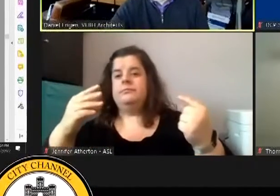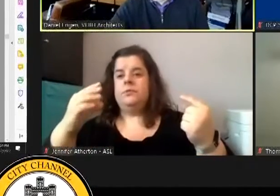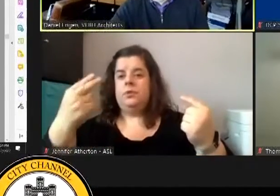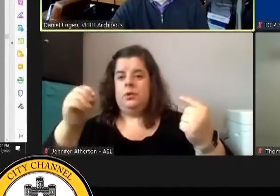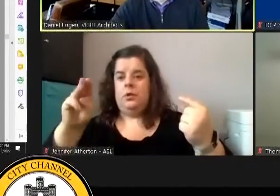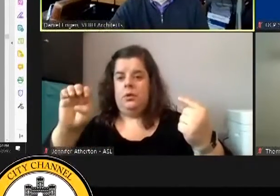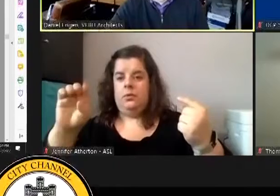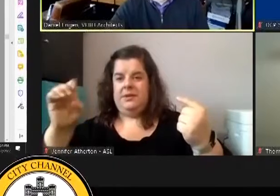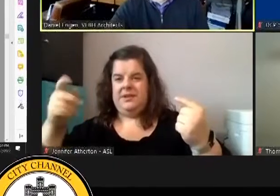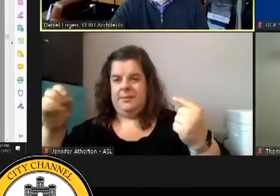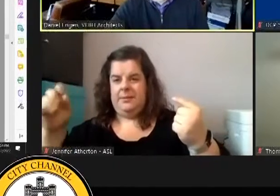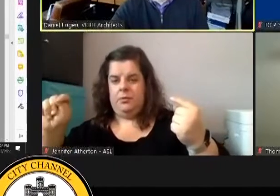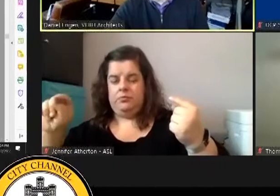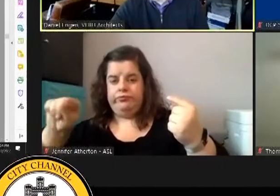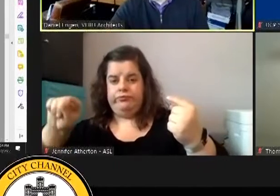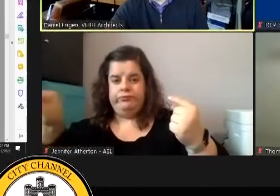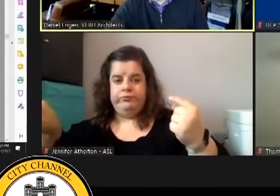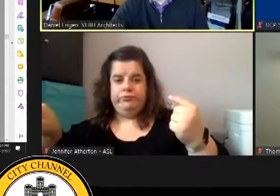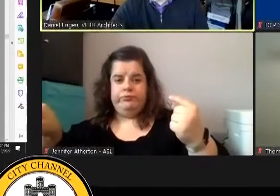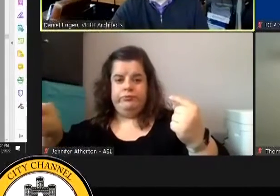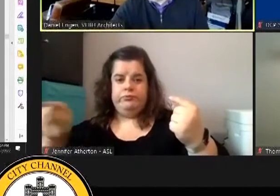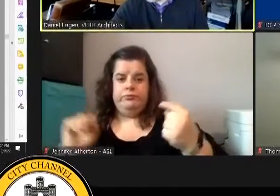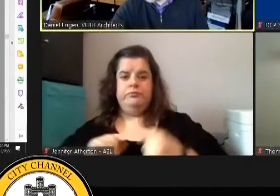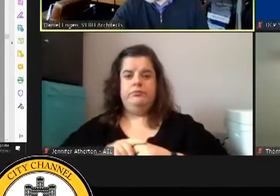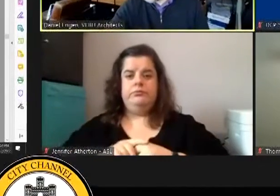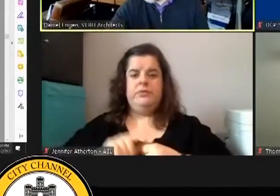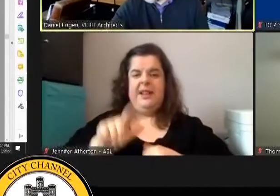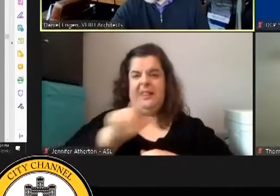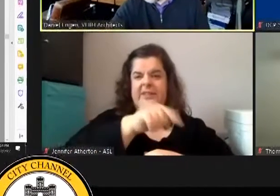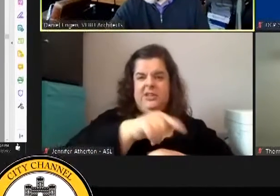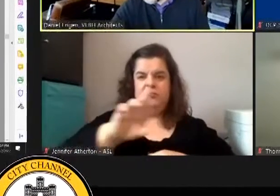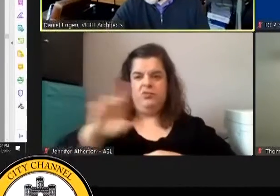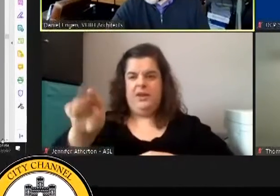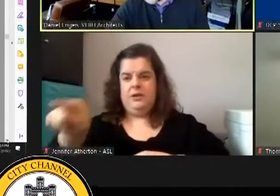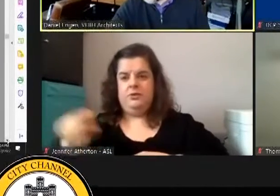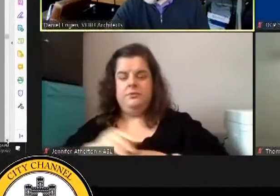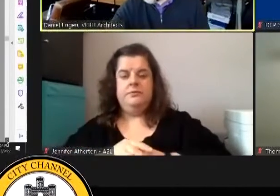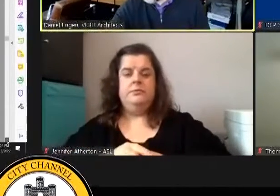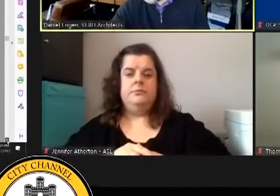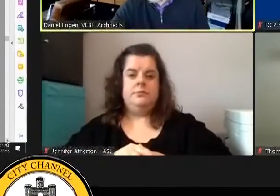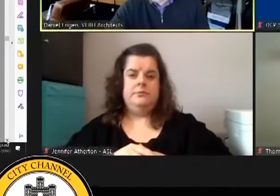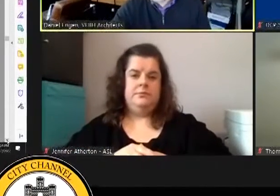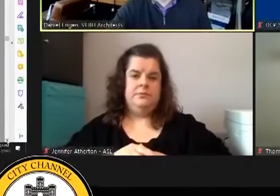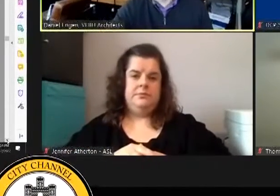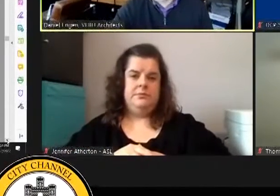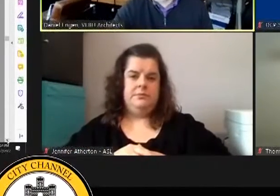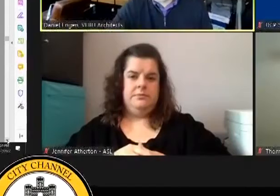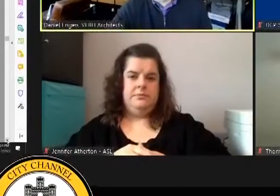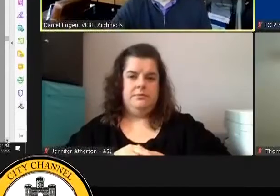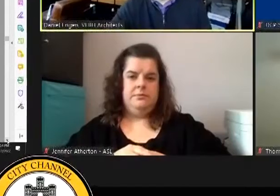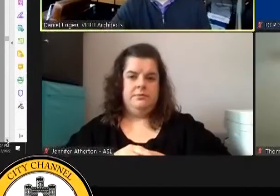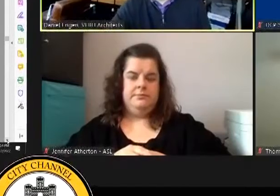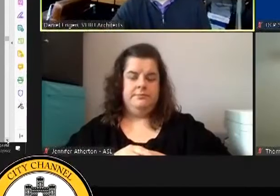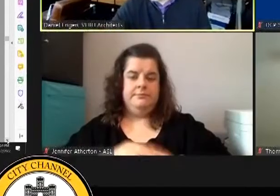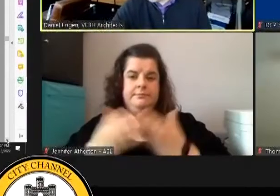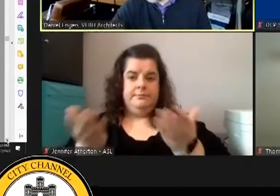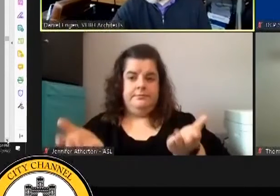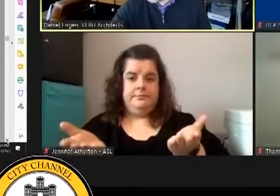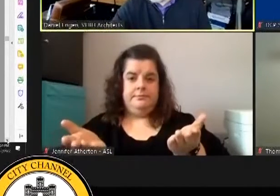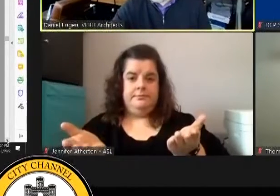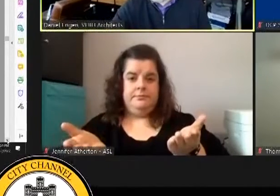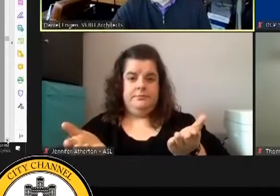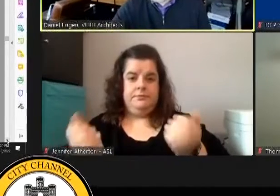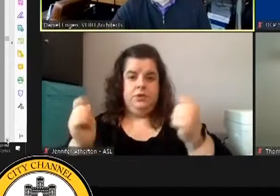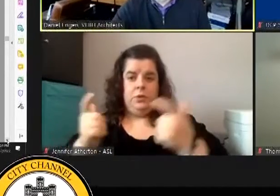which is to the left in this picture and to the right in this picture. That might help with orientation purposes. Everybody knows where the Home